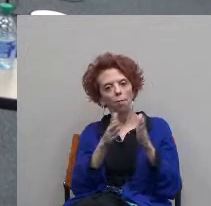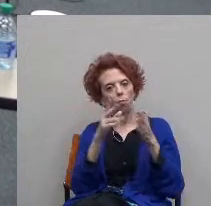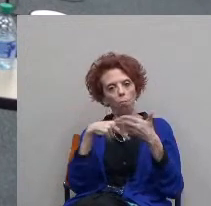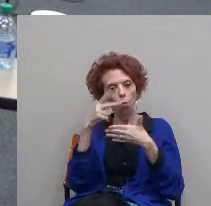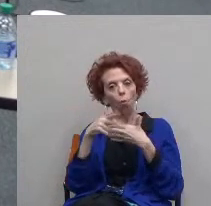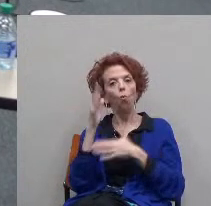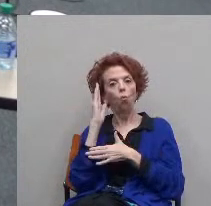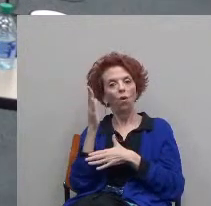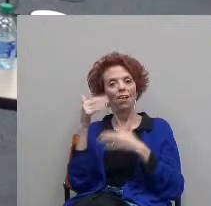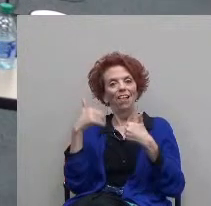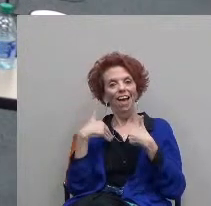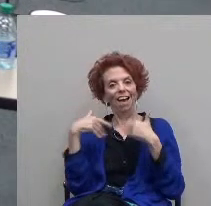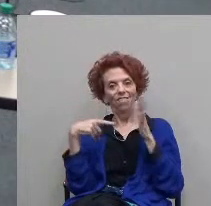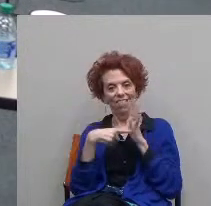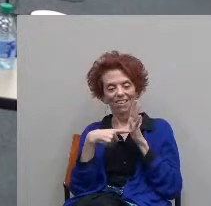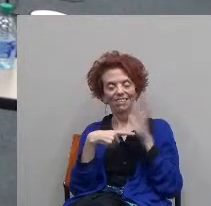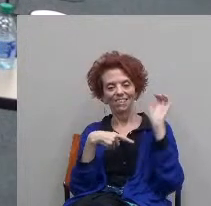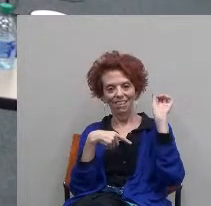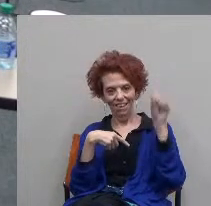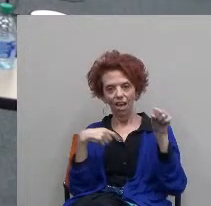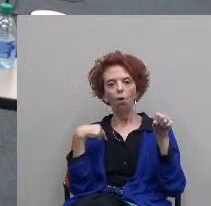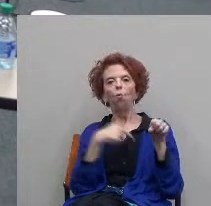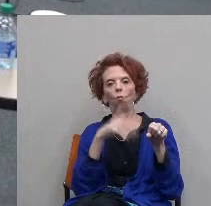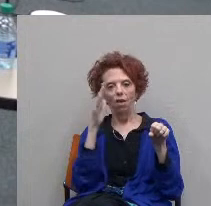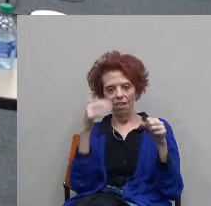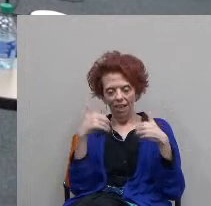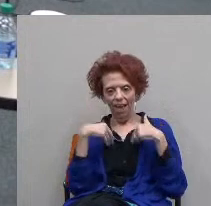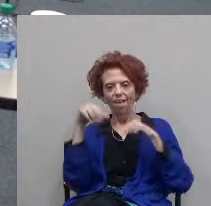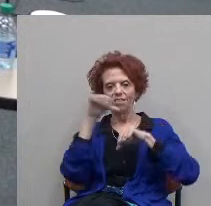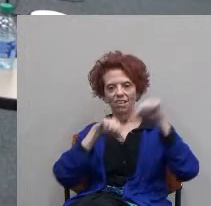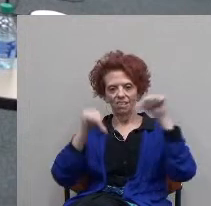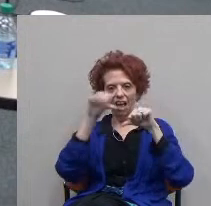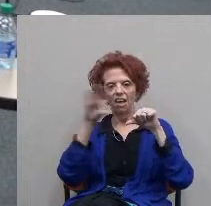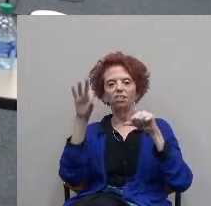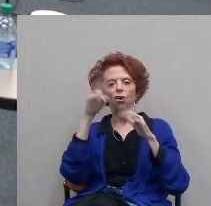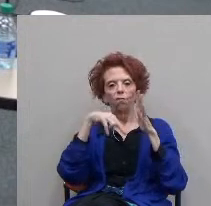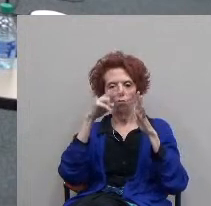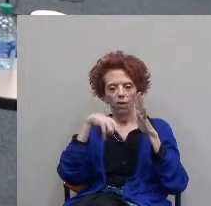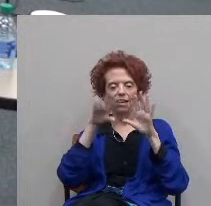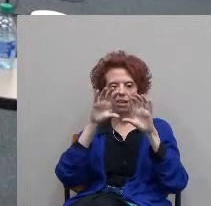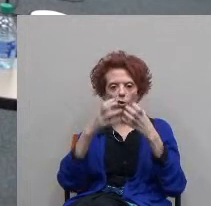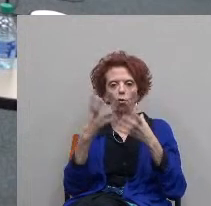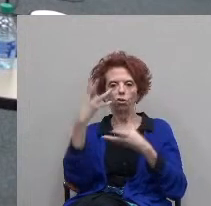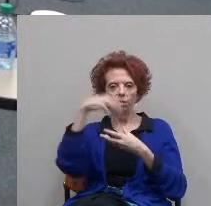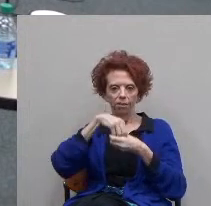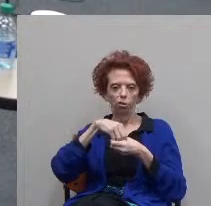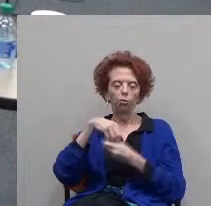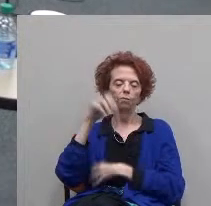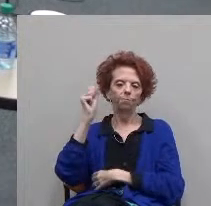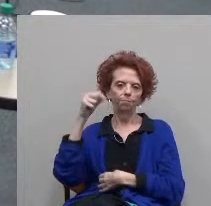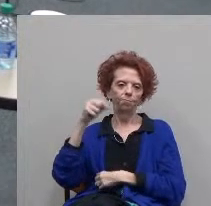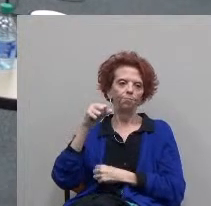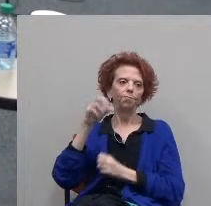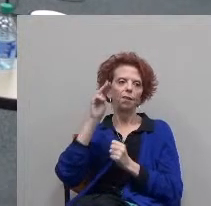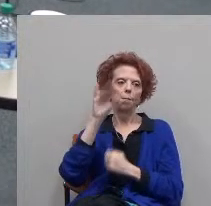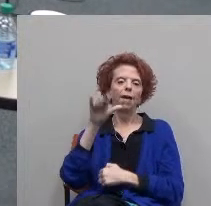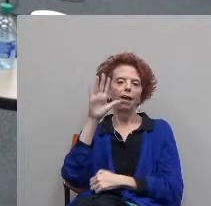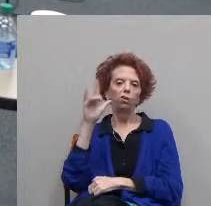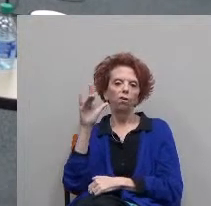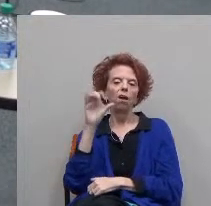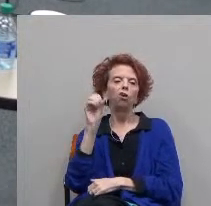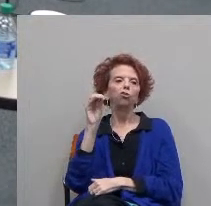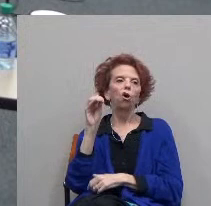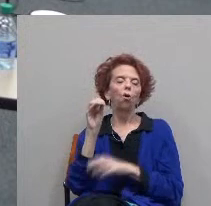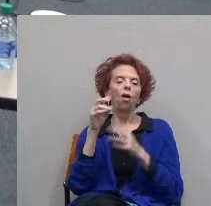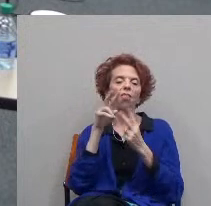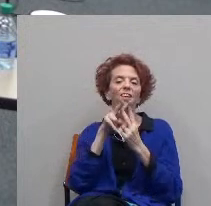program will have this? Yes, they will have had the science of reading coursework embedded. Okay, May of 2025. So